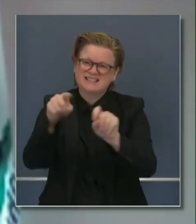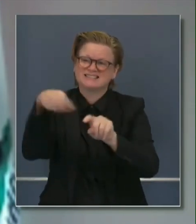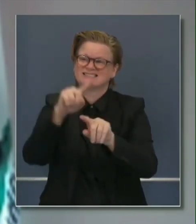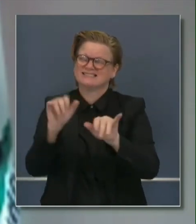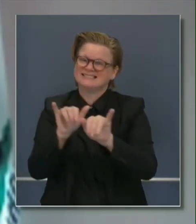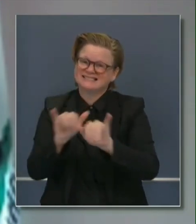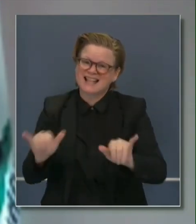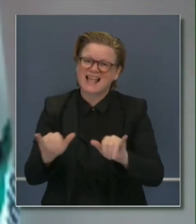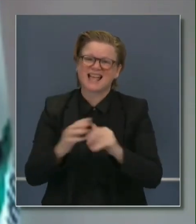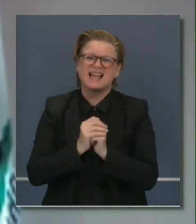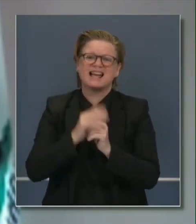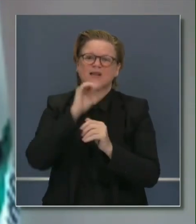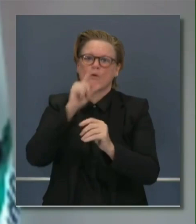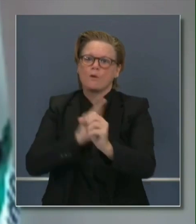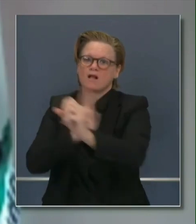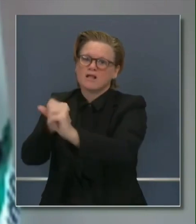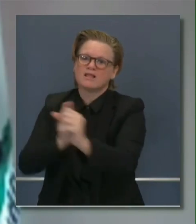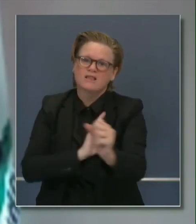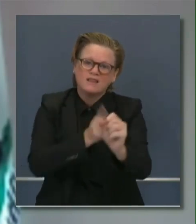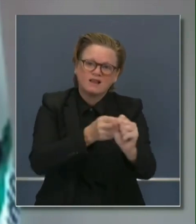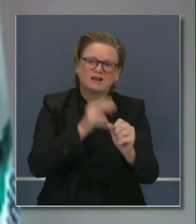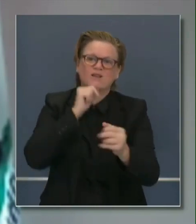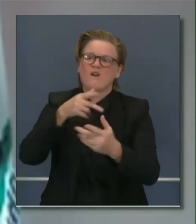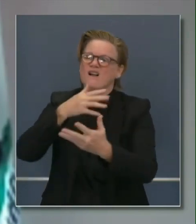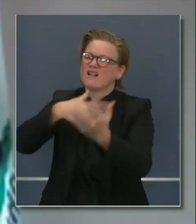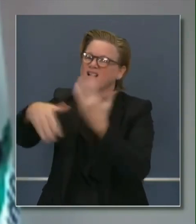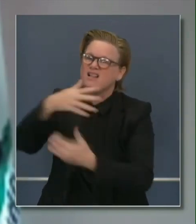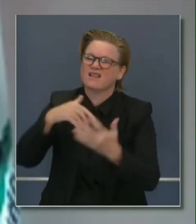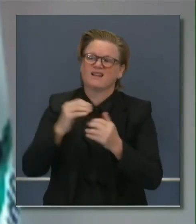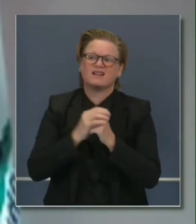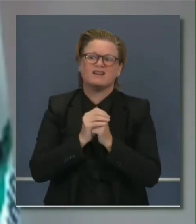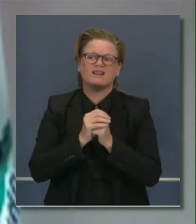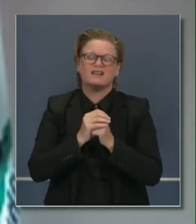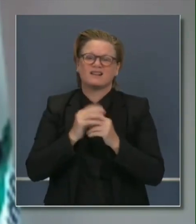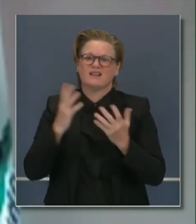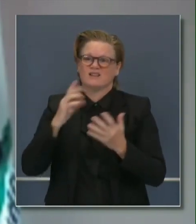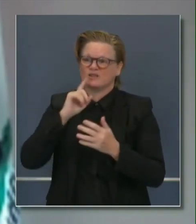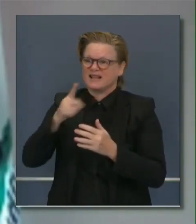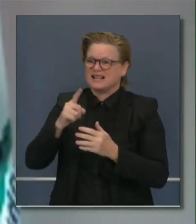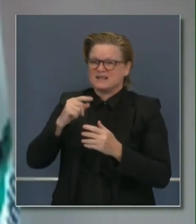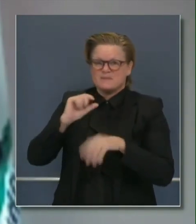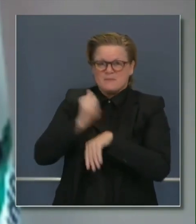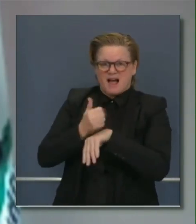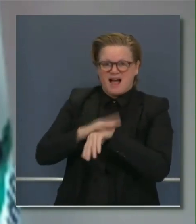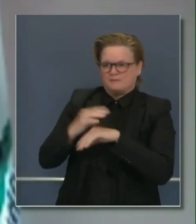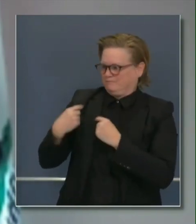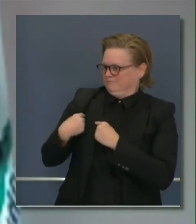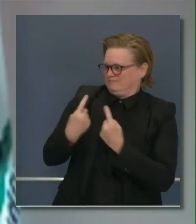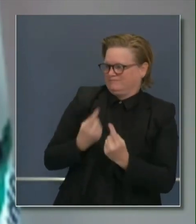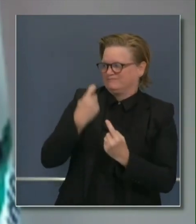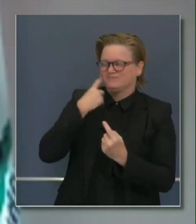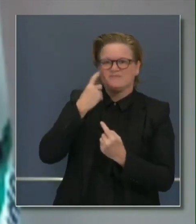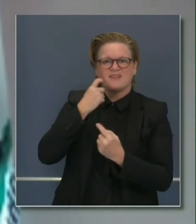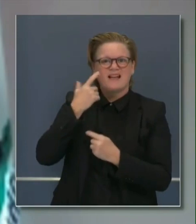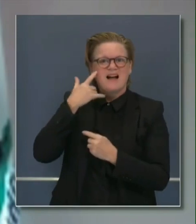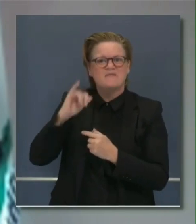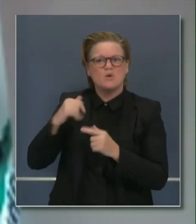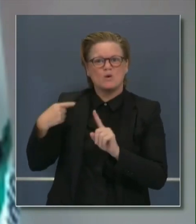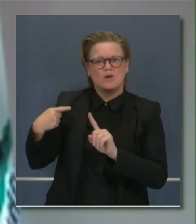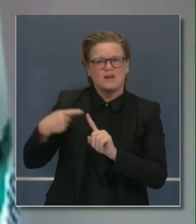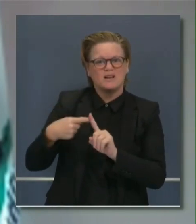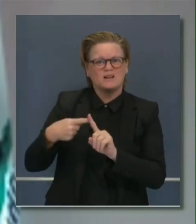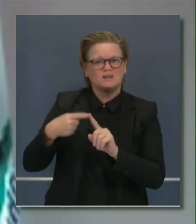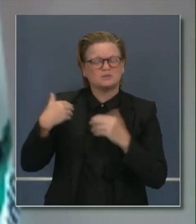of what has happened in California is that a number of people who have traveled outside of our state, visited